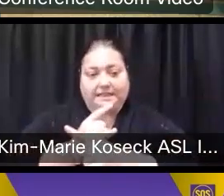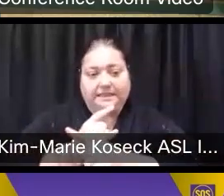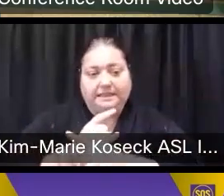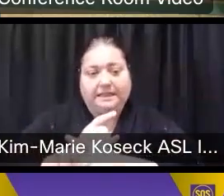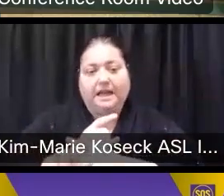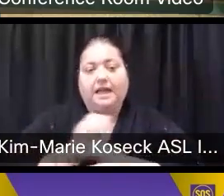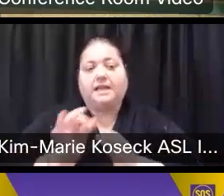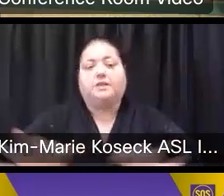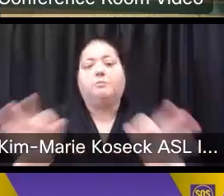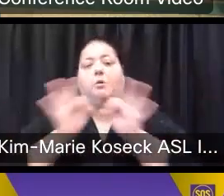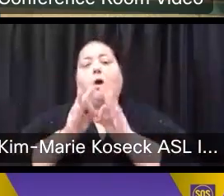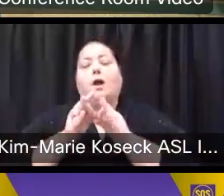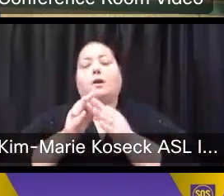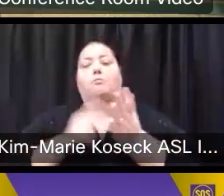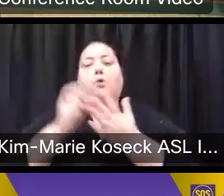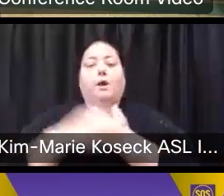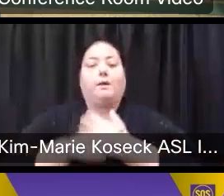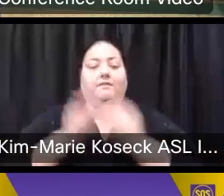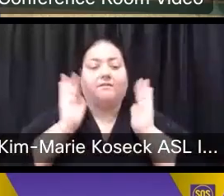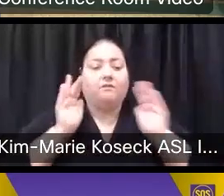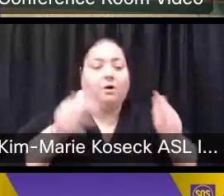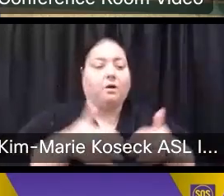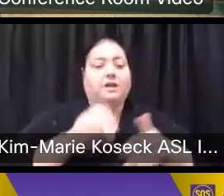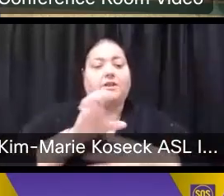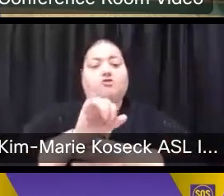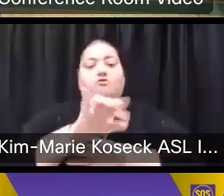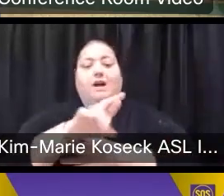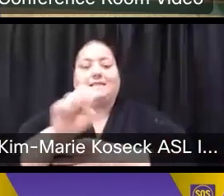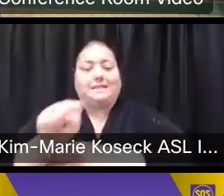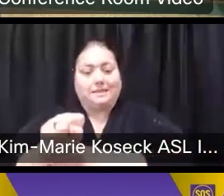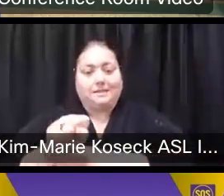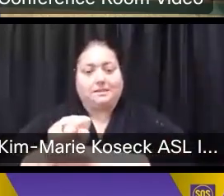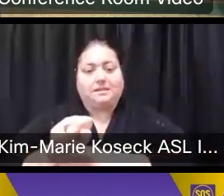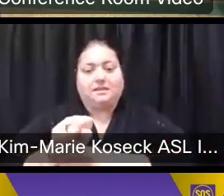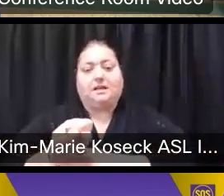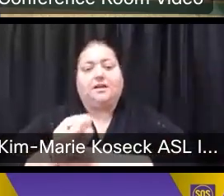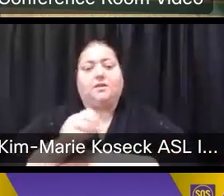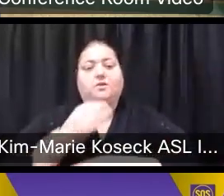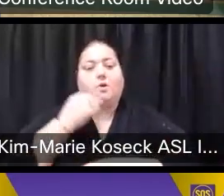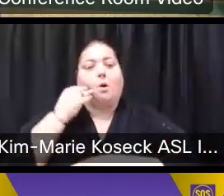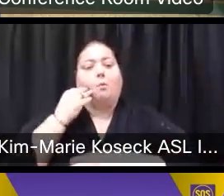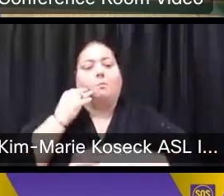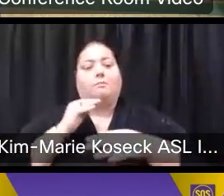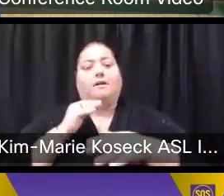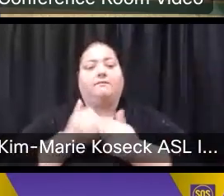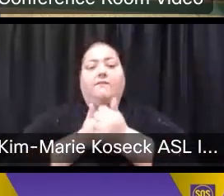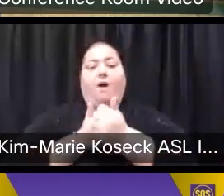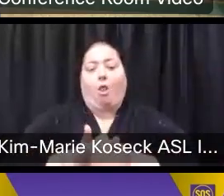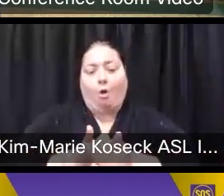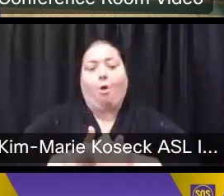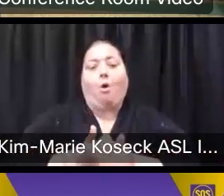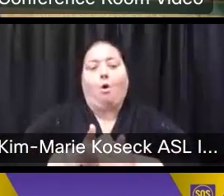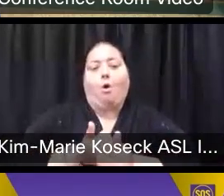is an important program kind of focusing on the crisis services. There are a number of home-based crisis intervention